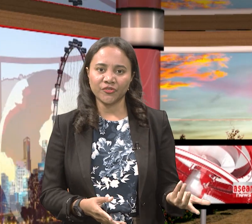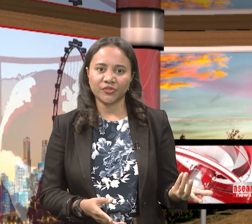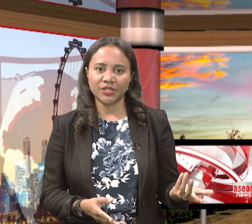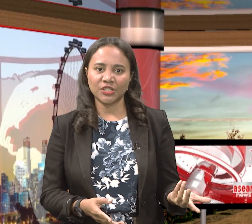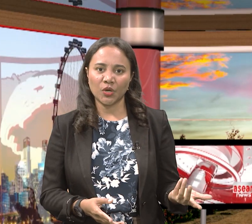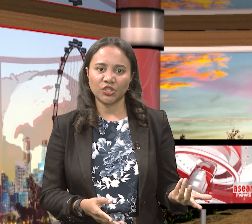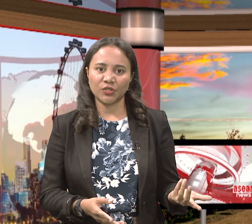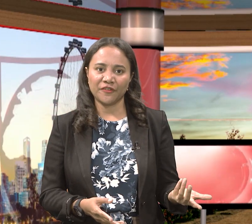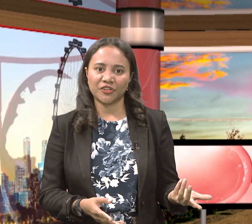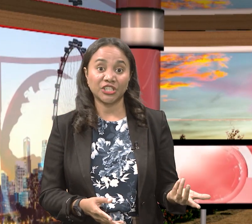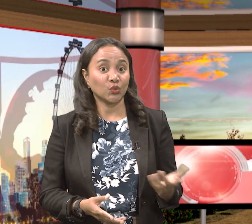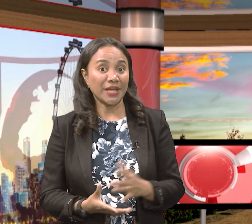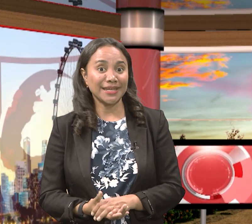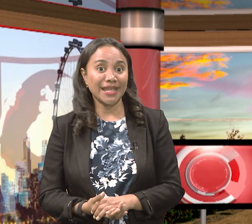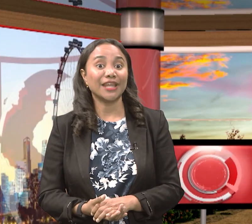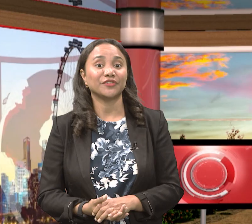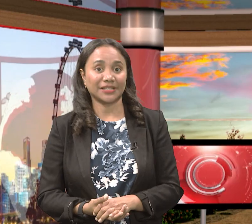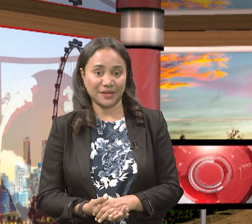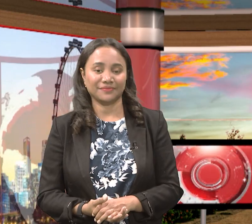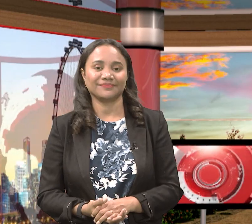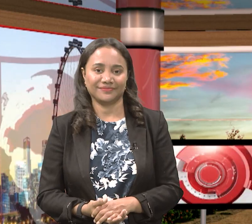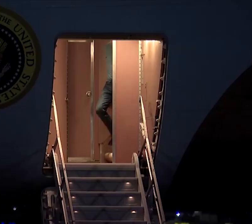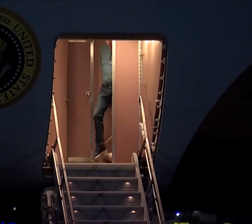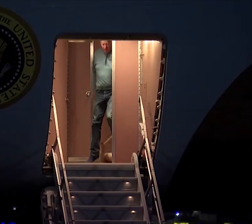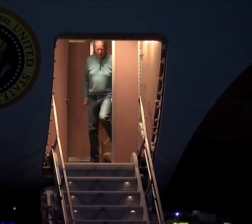Biden returns to Washington after G20 and Vietnam.